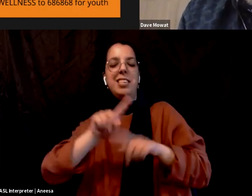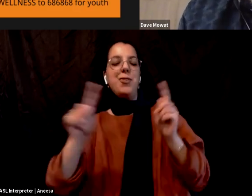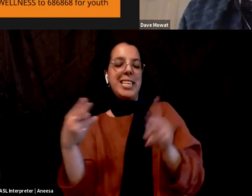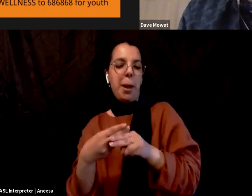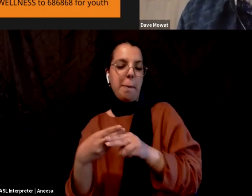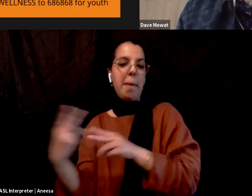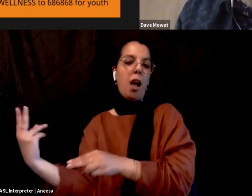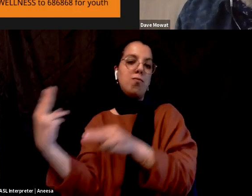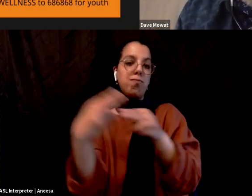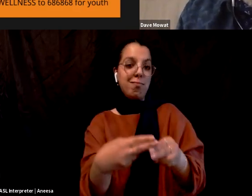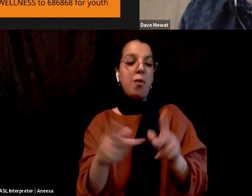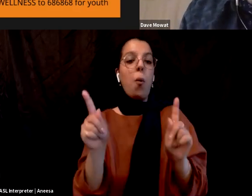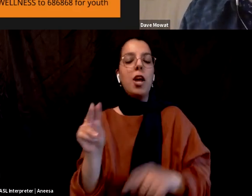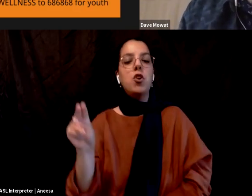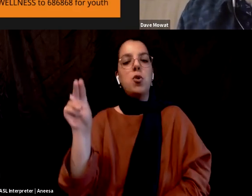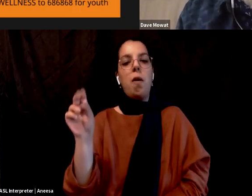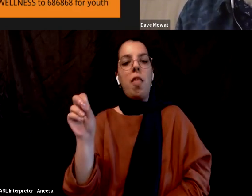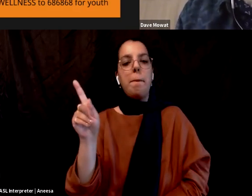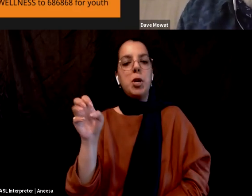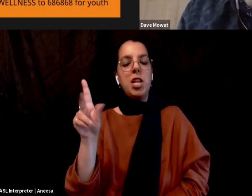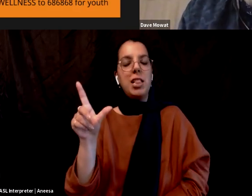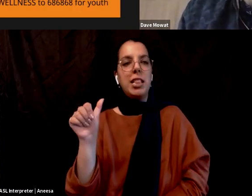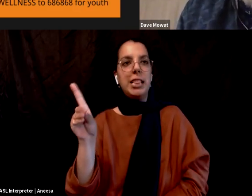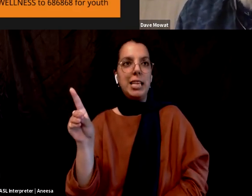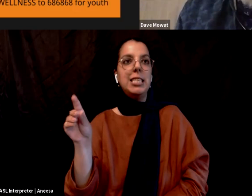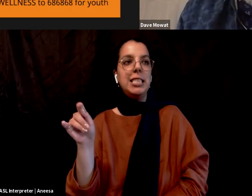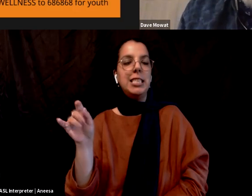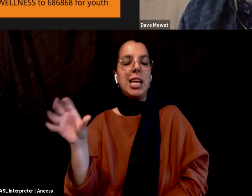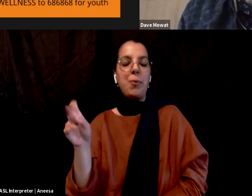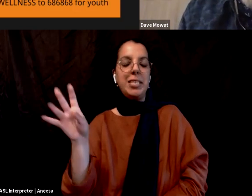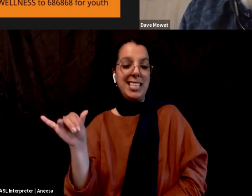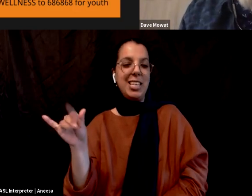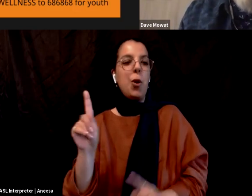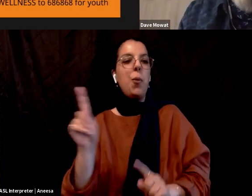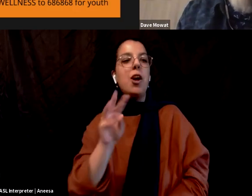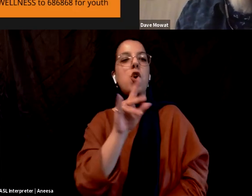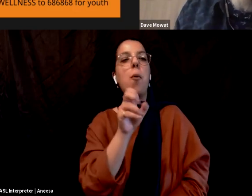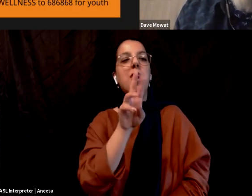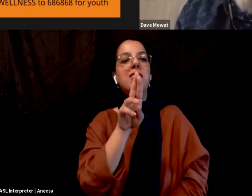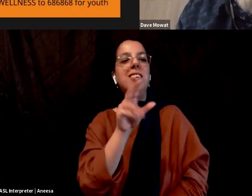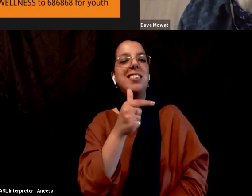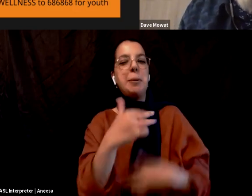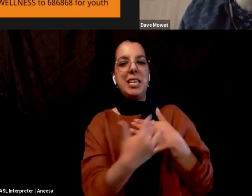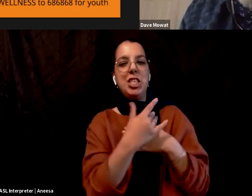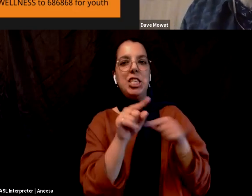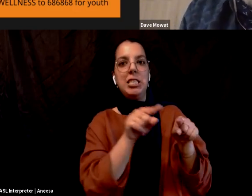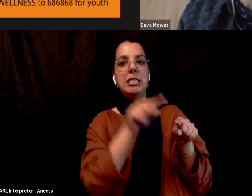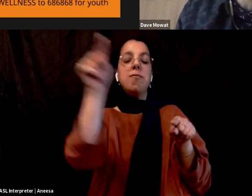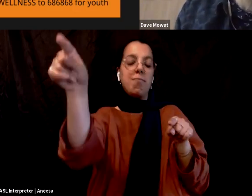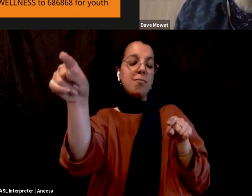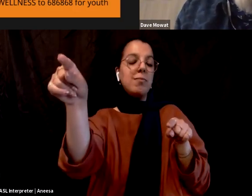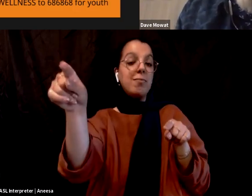Here in Northumberland County, 16 miles north of Cobourg. And these lands, 2,000 acres at first,